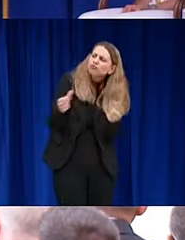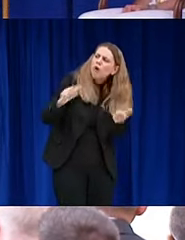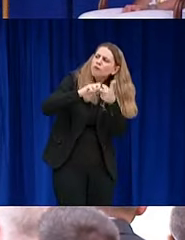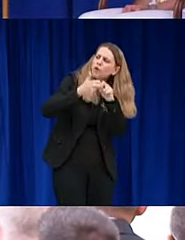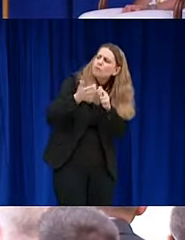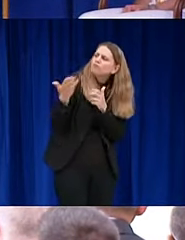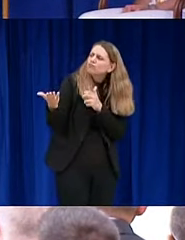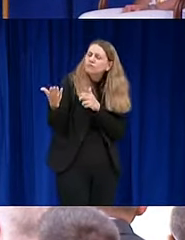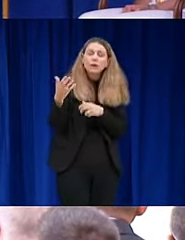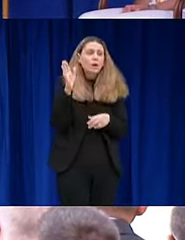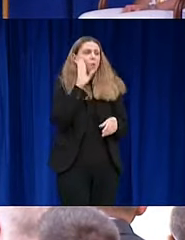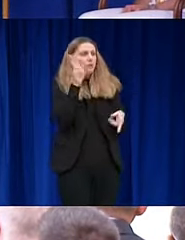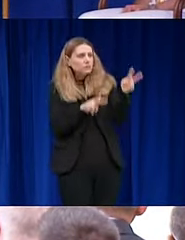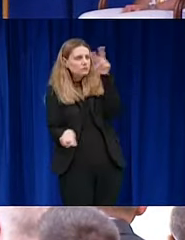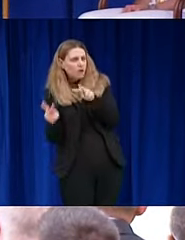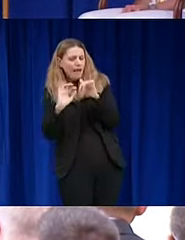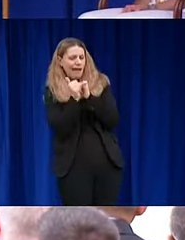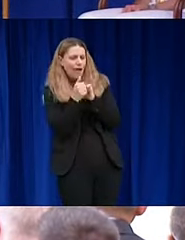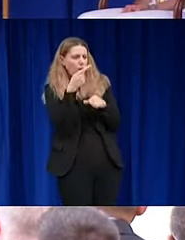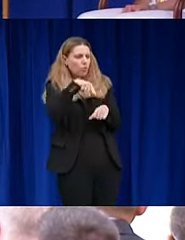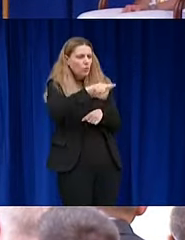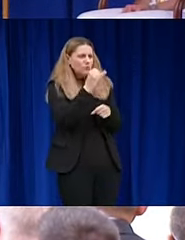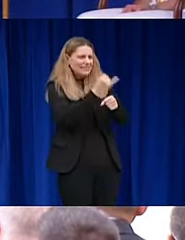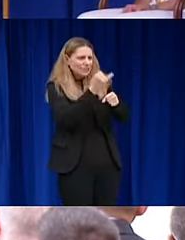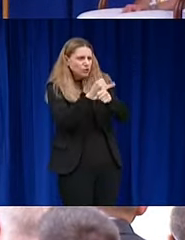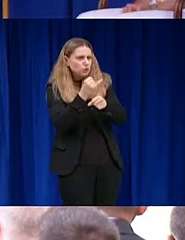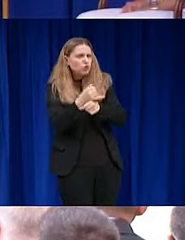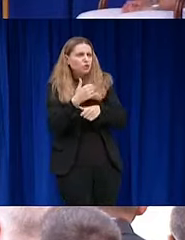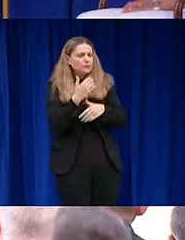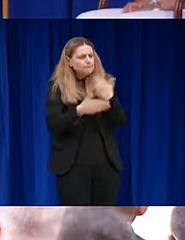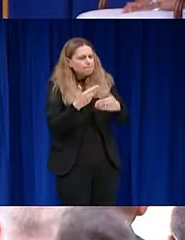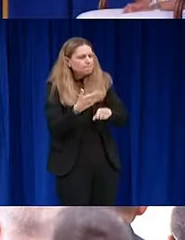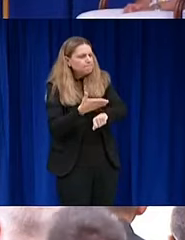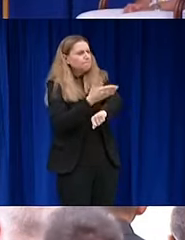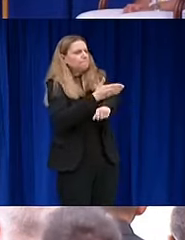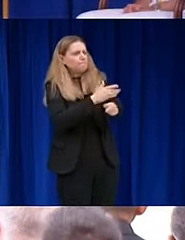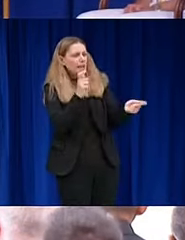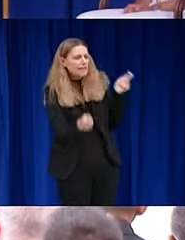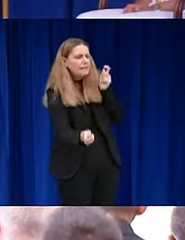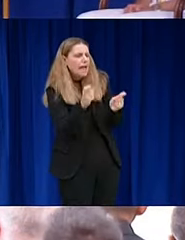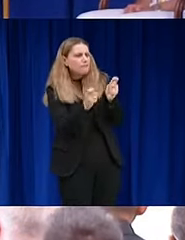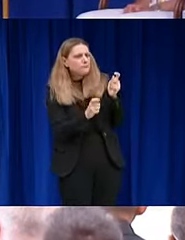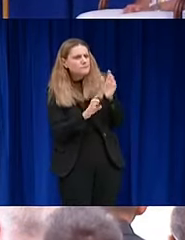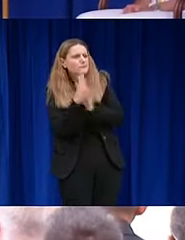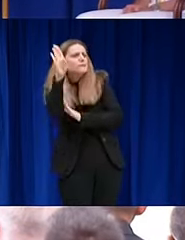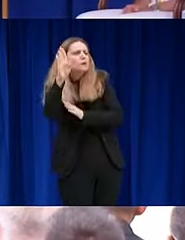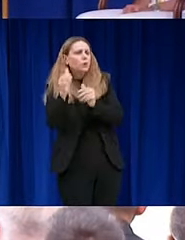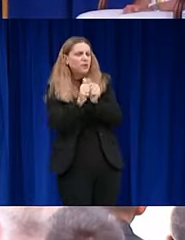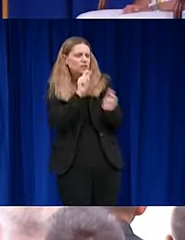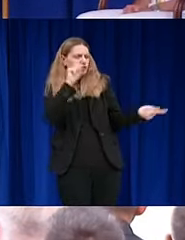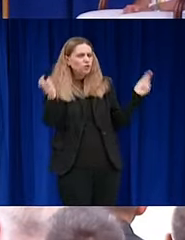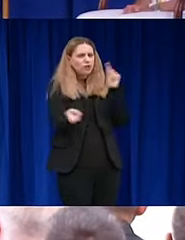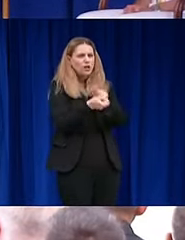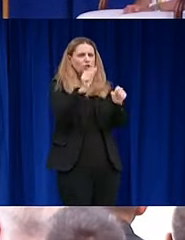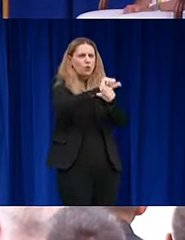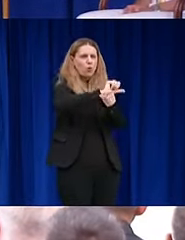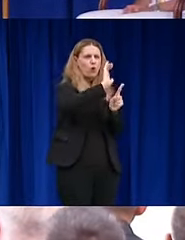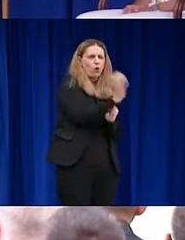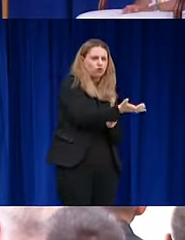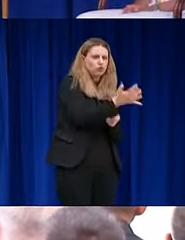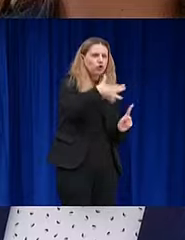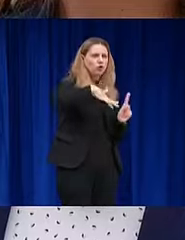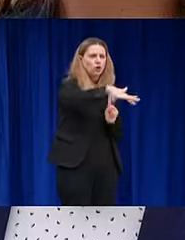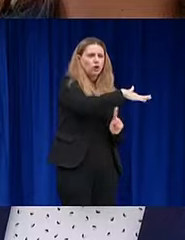institutions progress and adapt to changing work culture. And they're paying attention to how we treat one